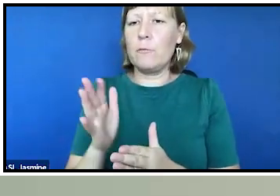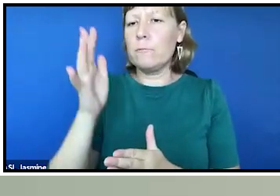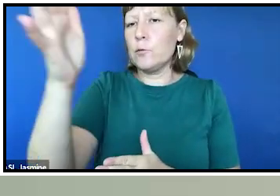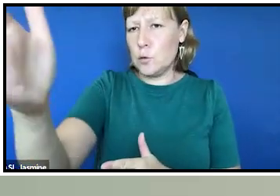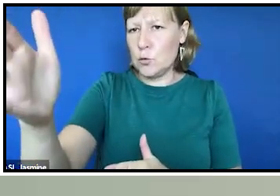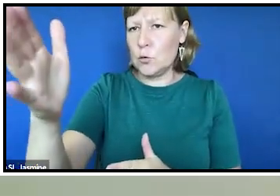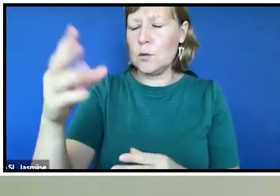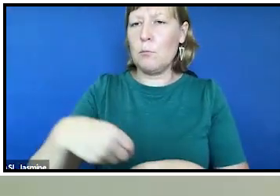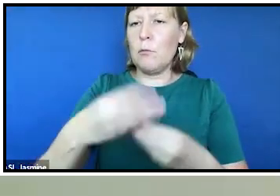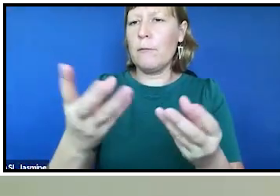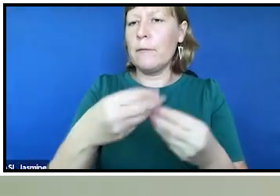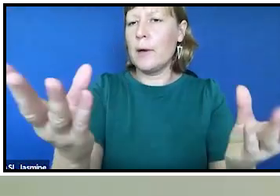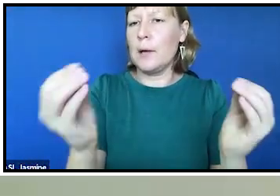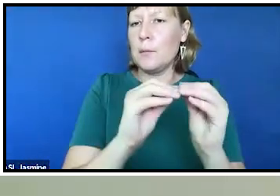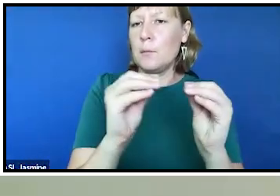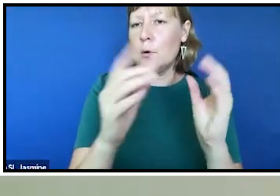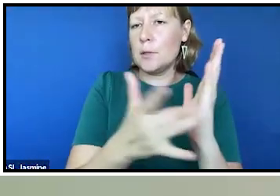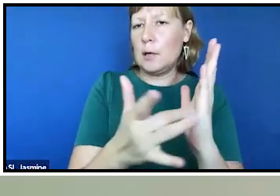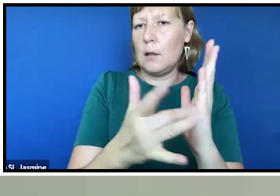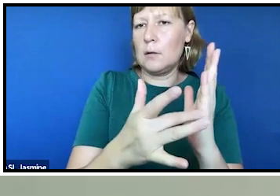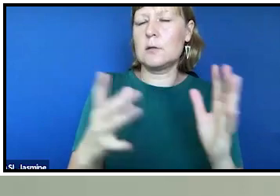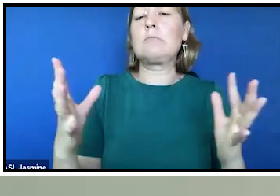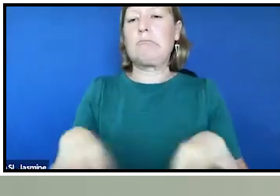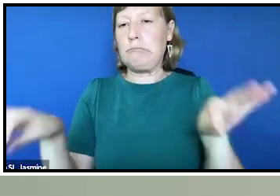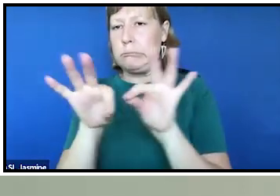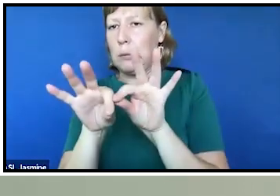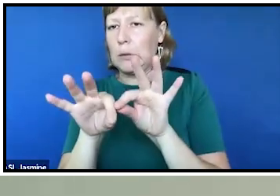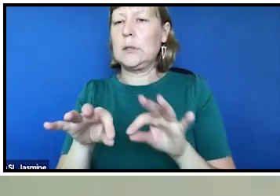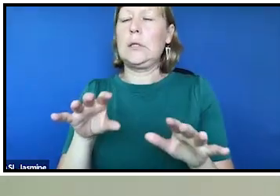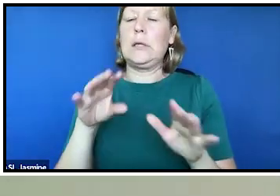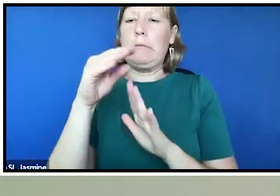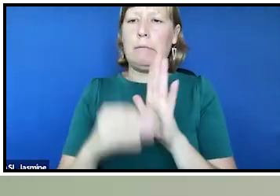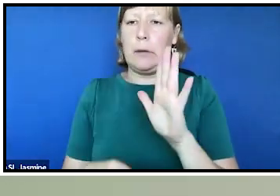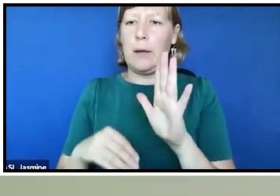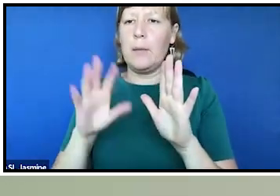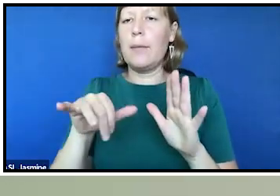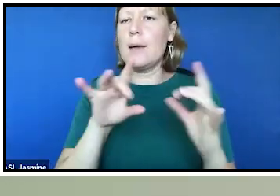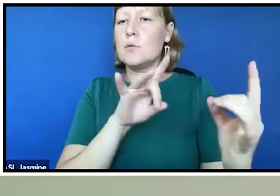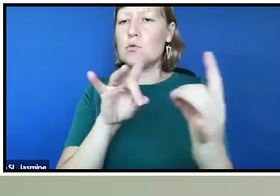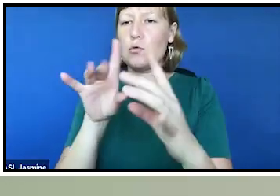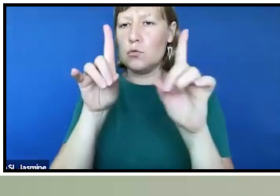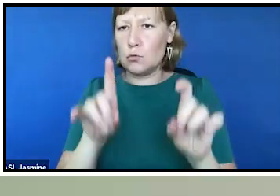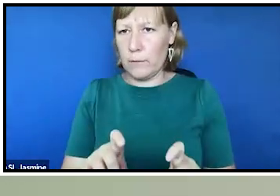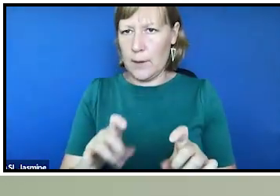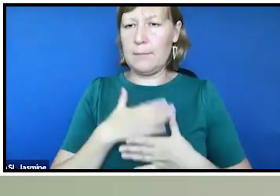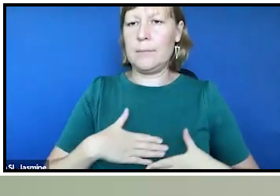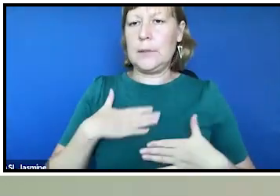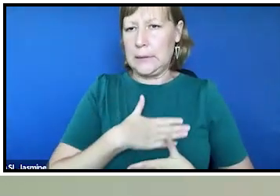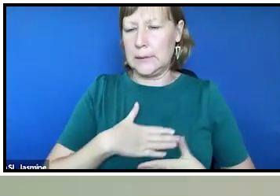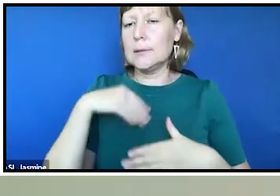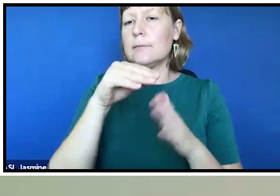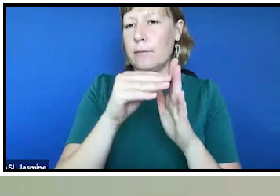really important that we get people to fill out that survey. So please, please do.